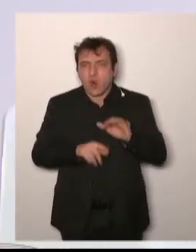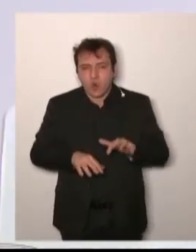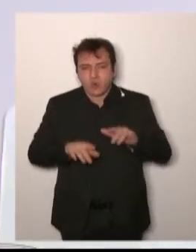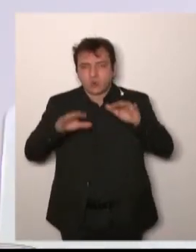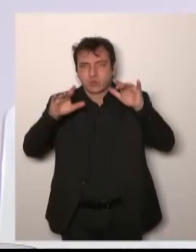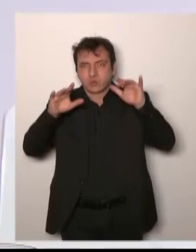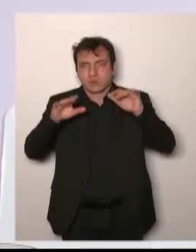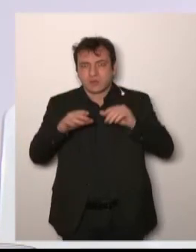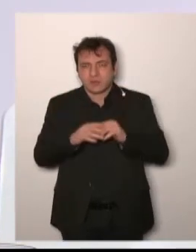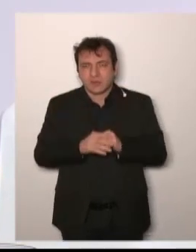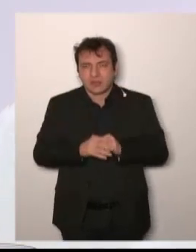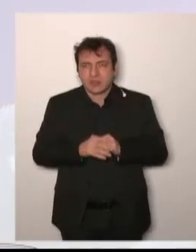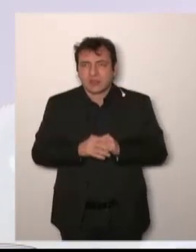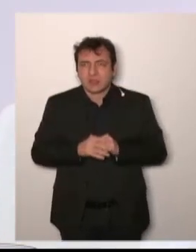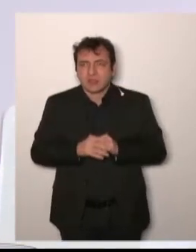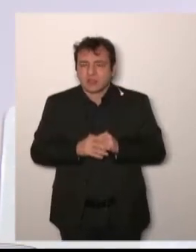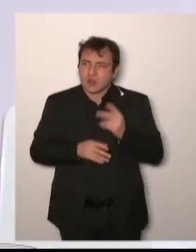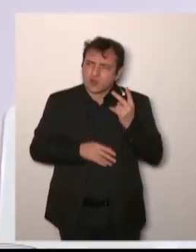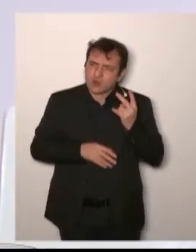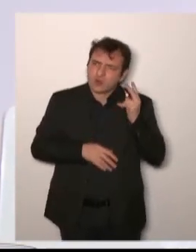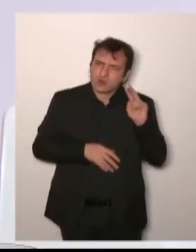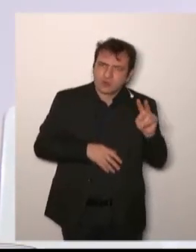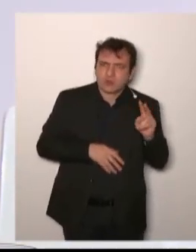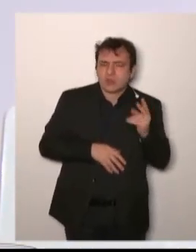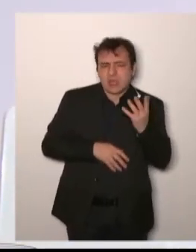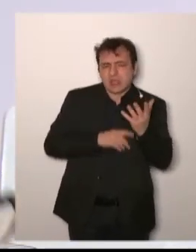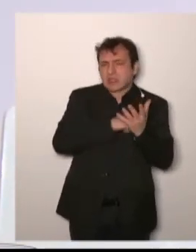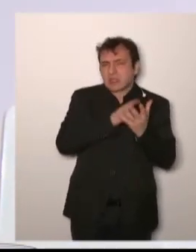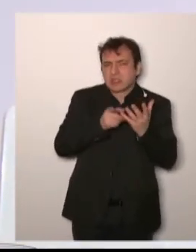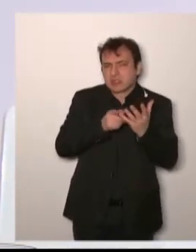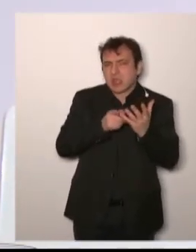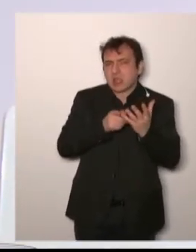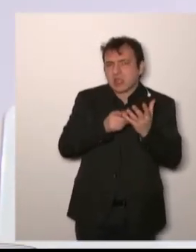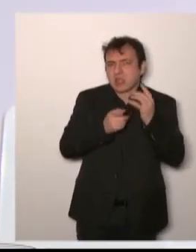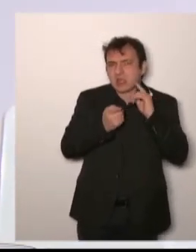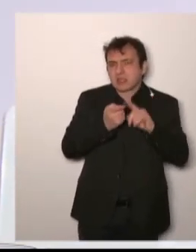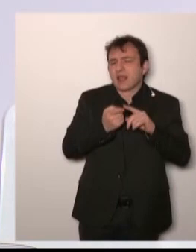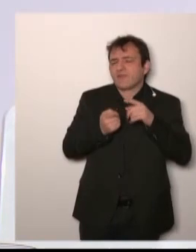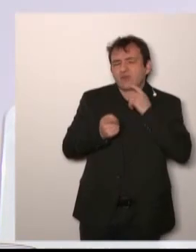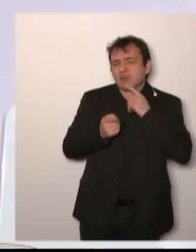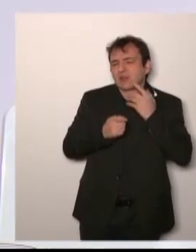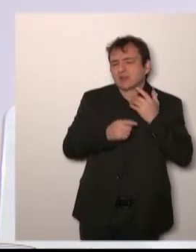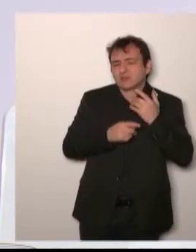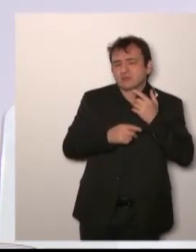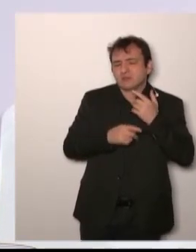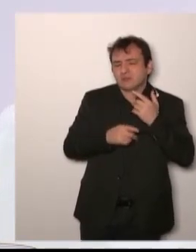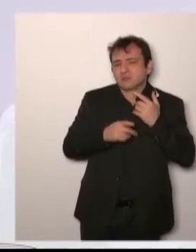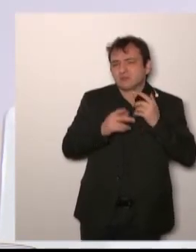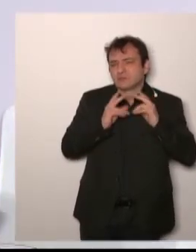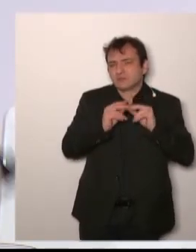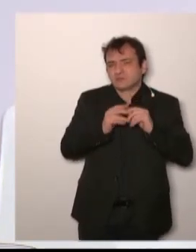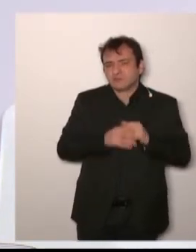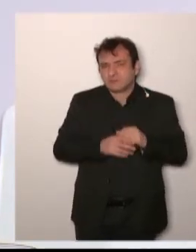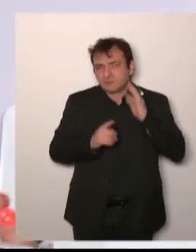5 labels I've just talked about. The missions aim at achieving a goal that